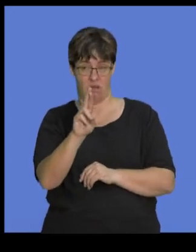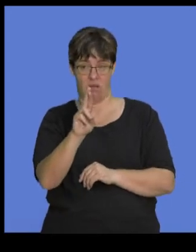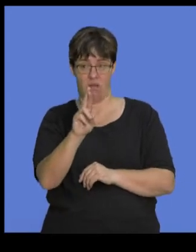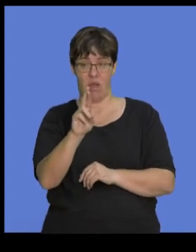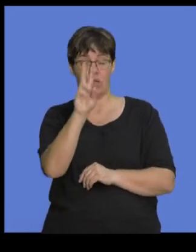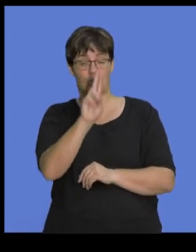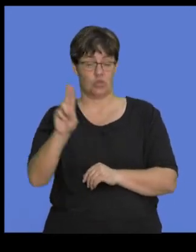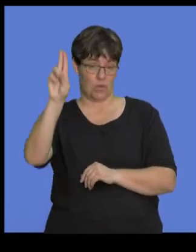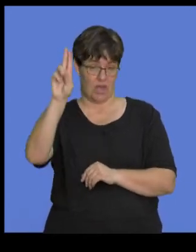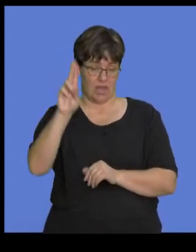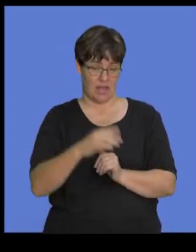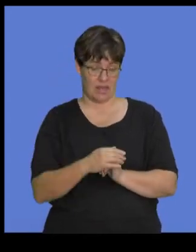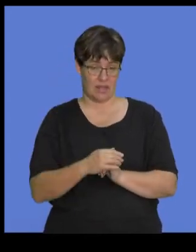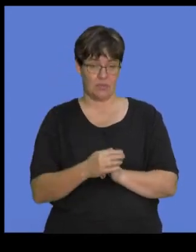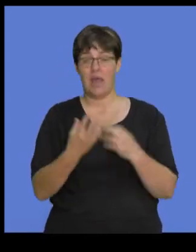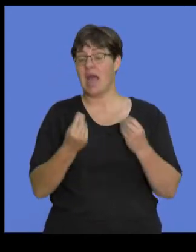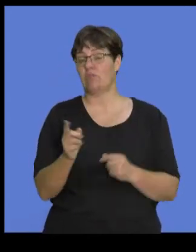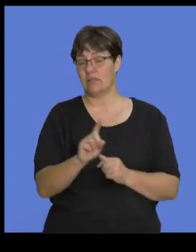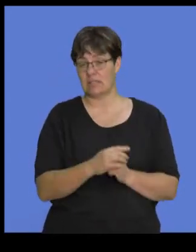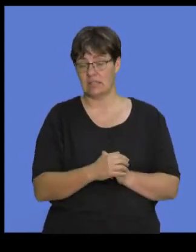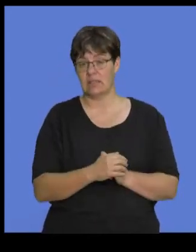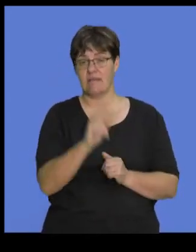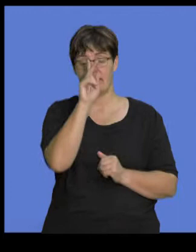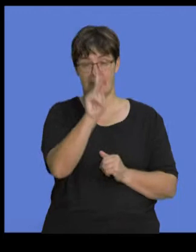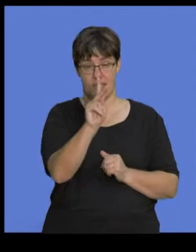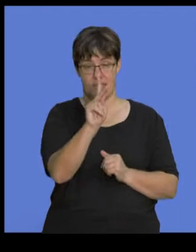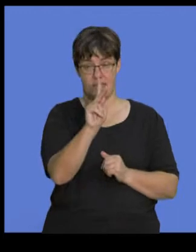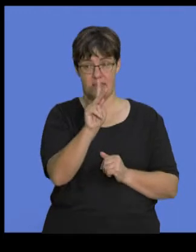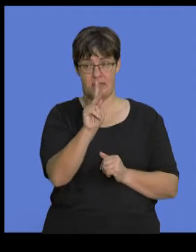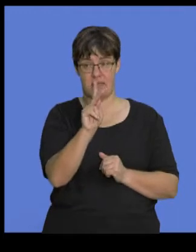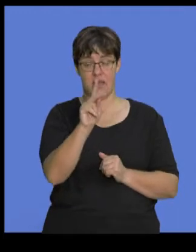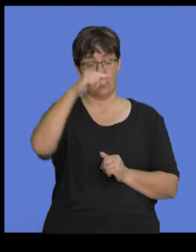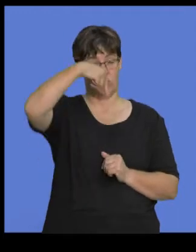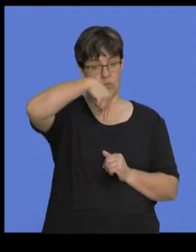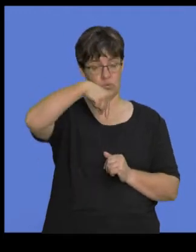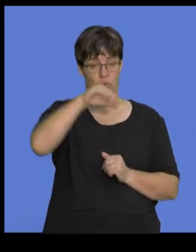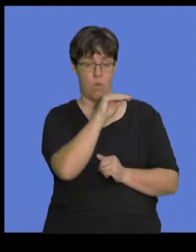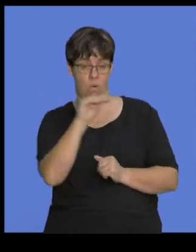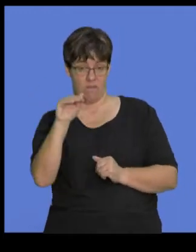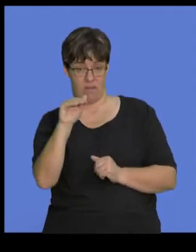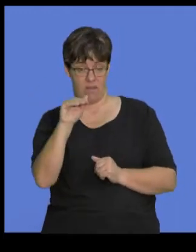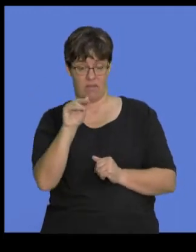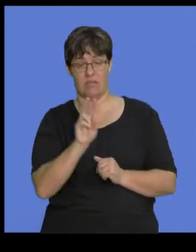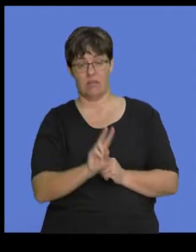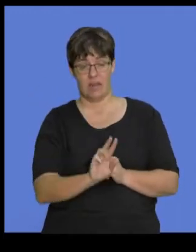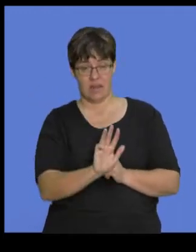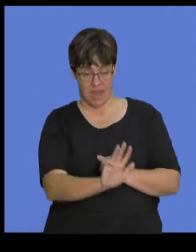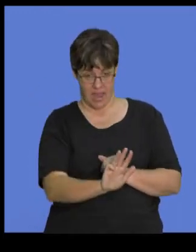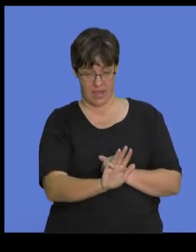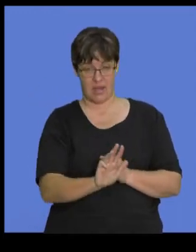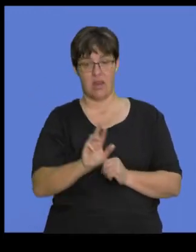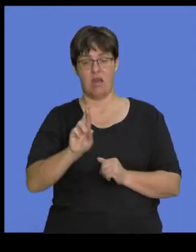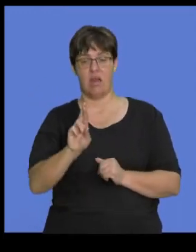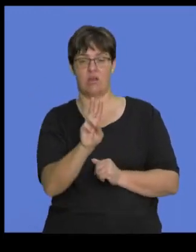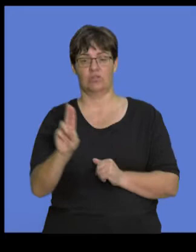original distance. So what do we have here? We have k q over 9